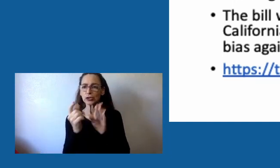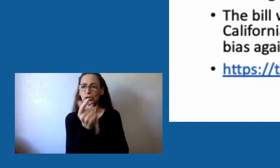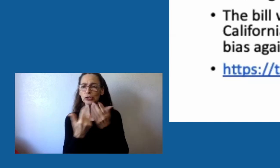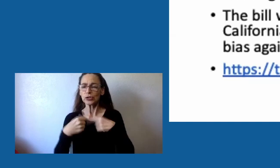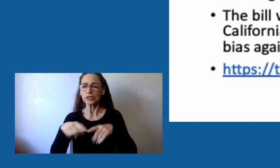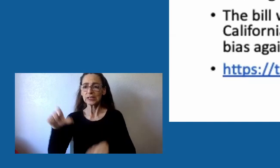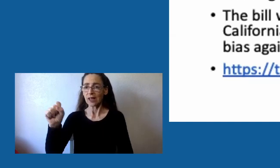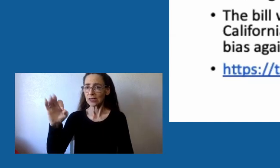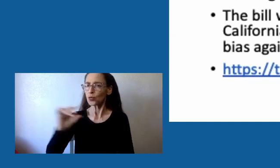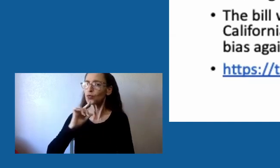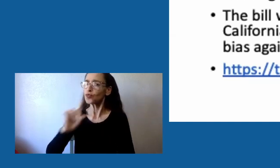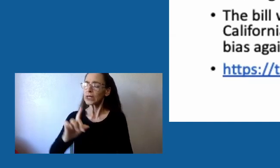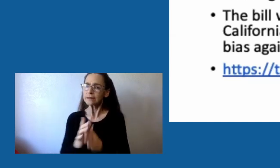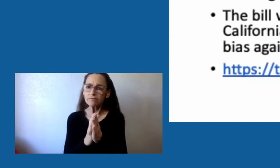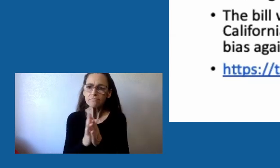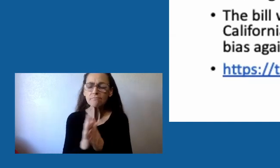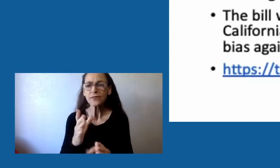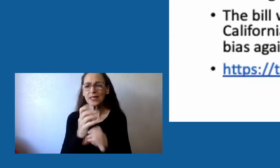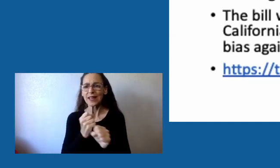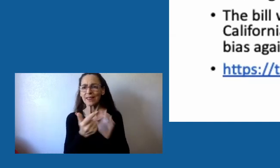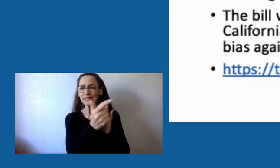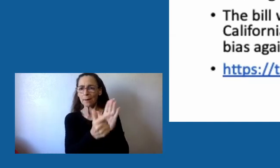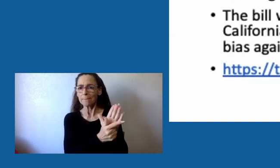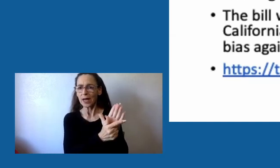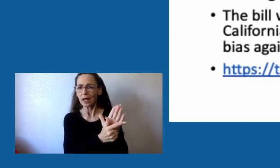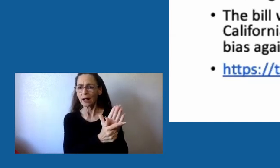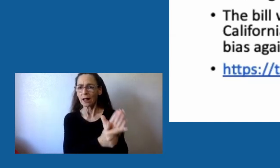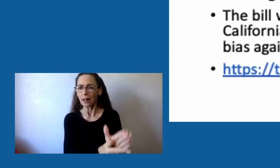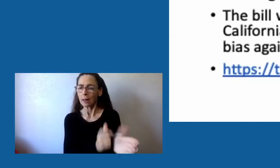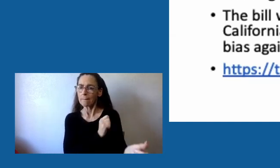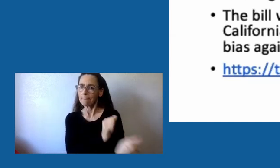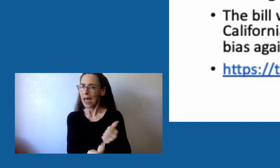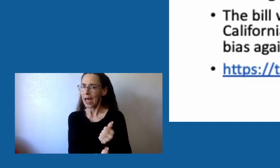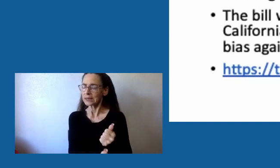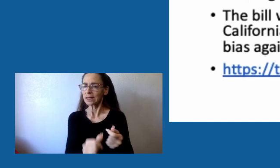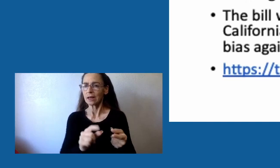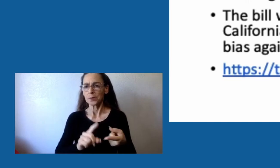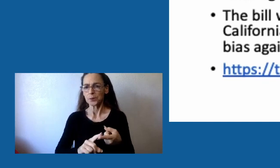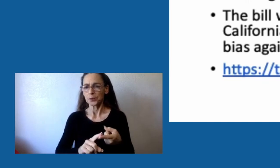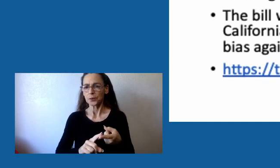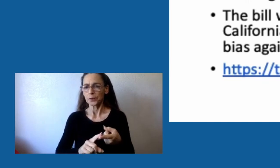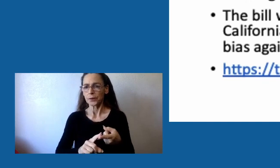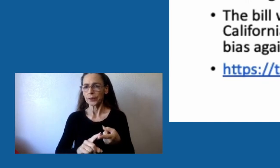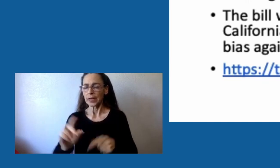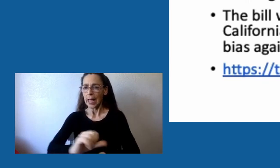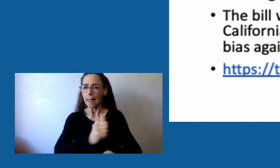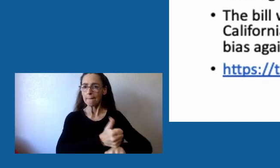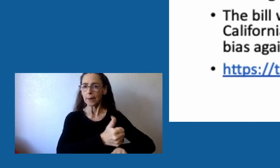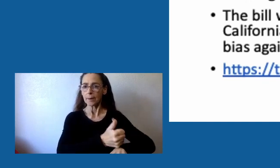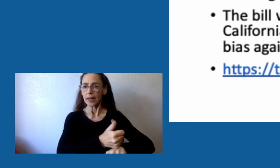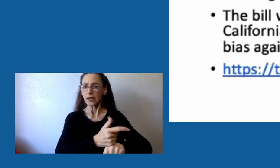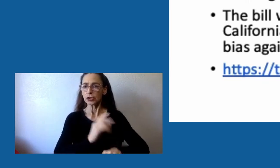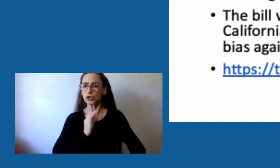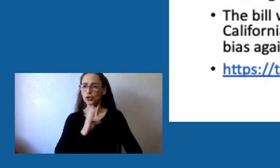time. She was very instrumental in getting this bill up to being passed. She implemented a